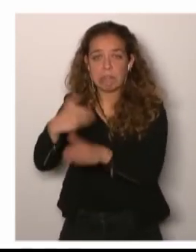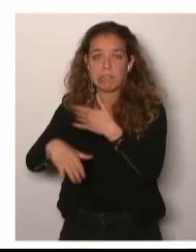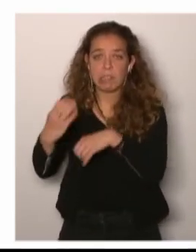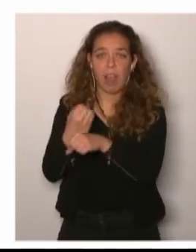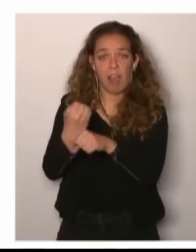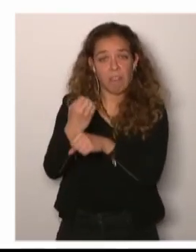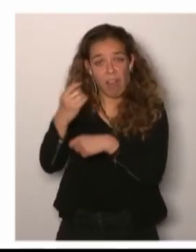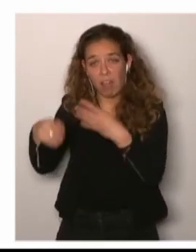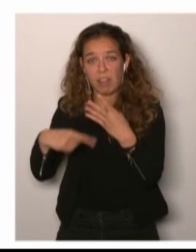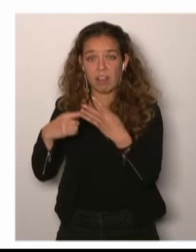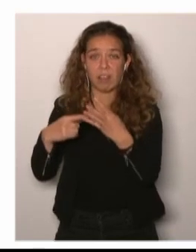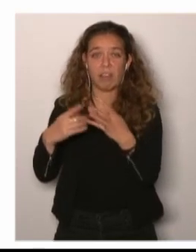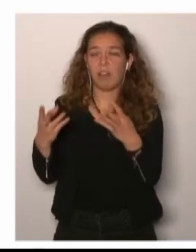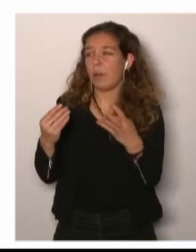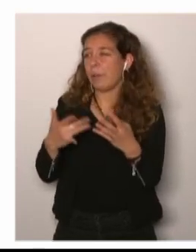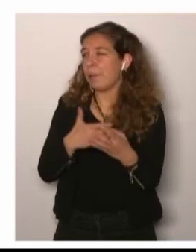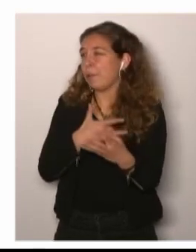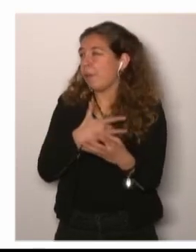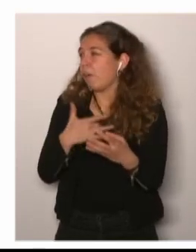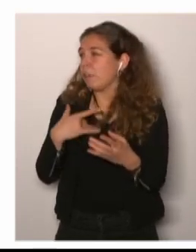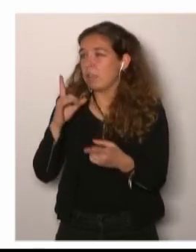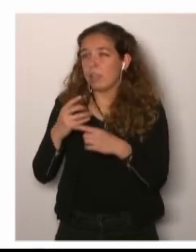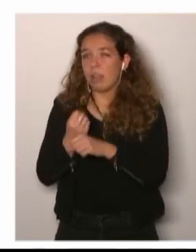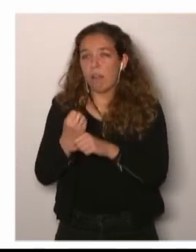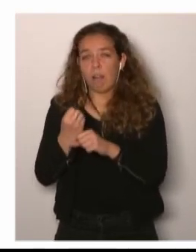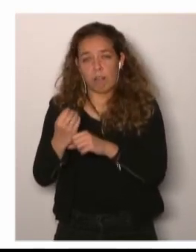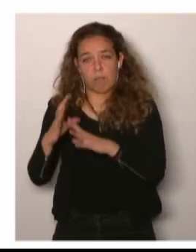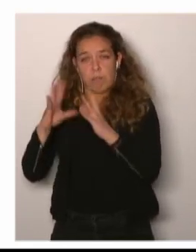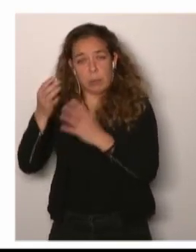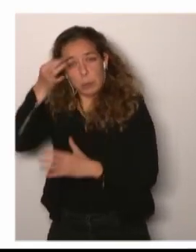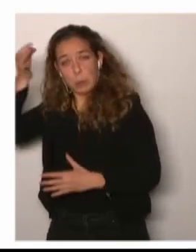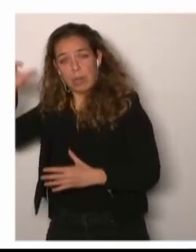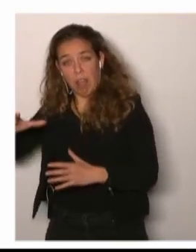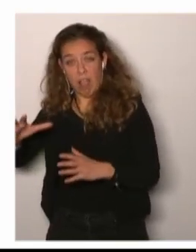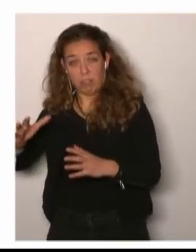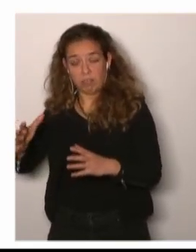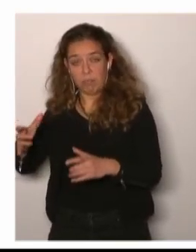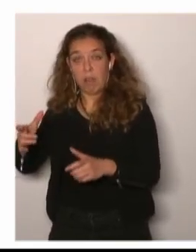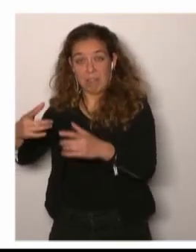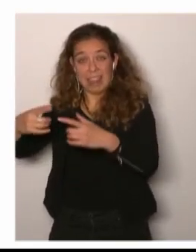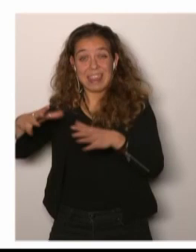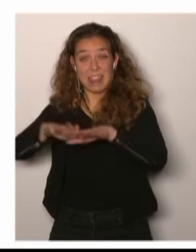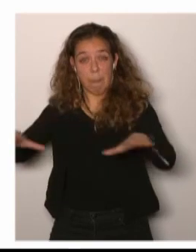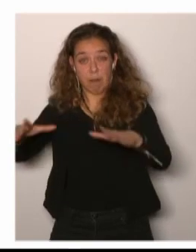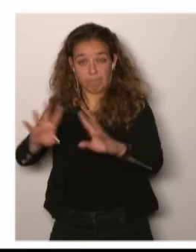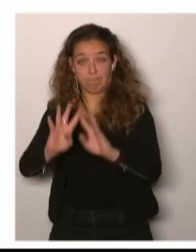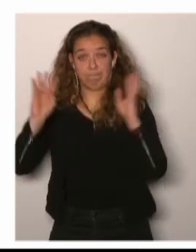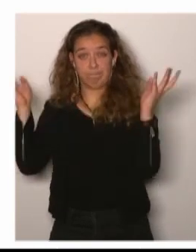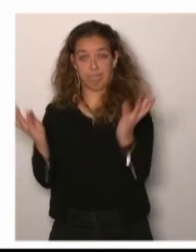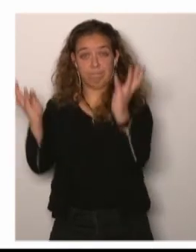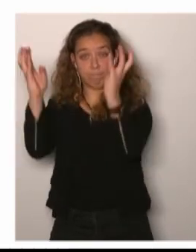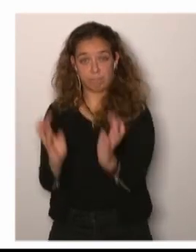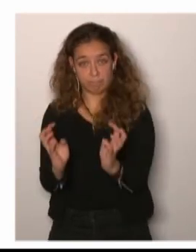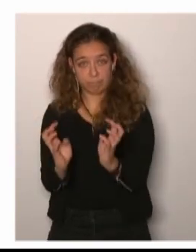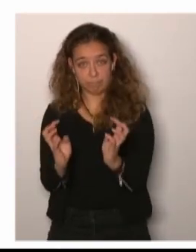radionuclear medicine, all of these people are sitting together to discuss the cancer plan. So it's not something in the past, it's something in the